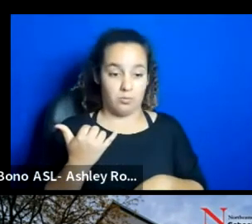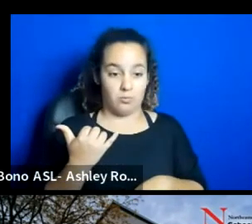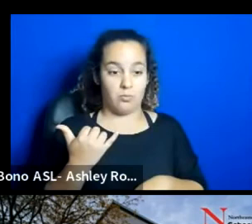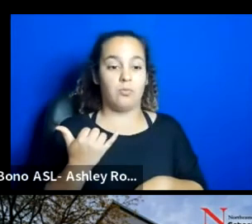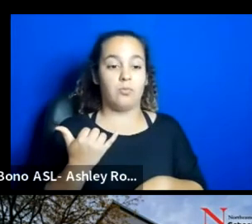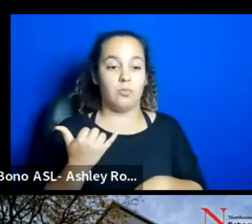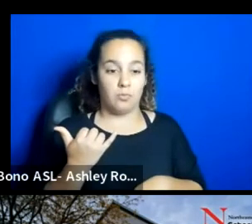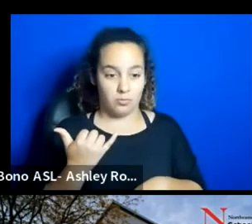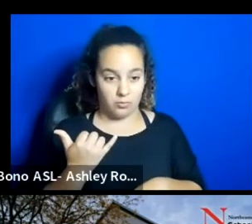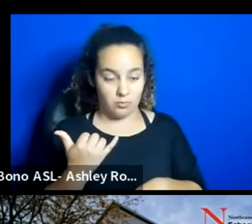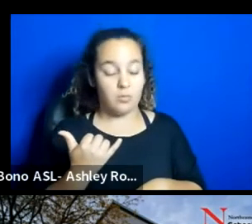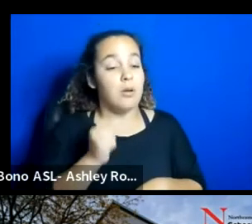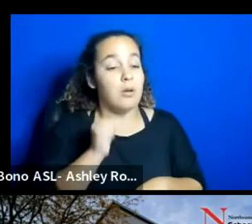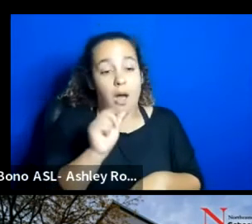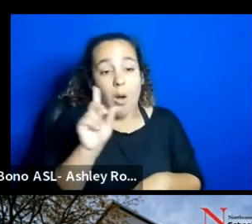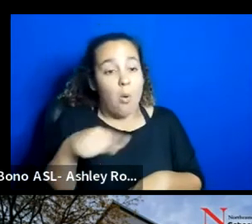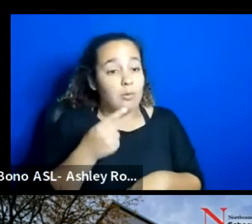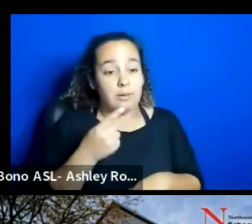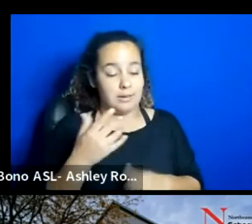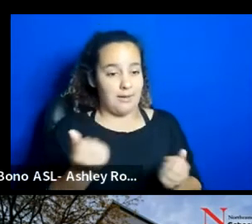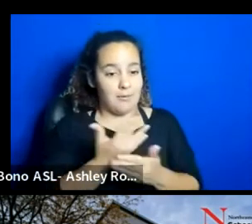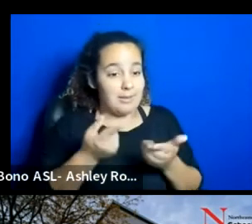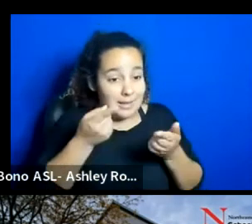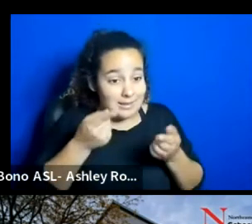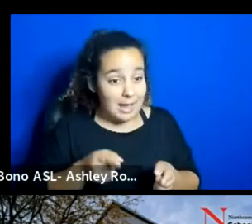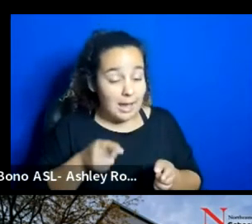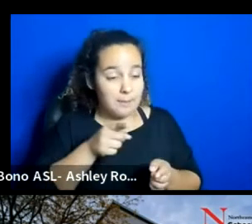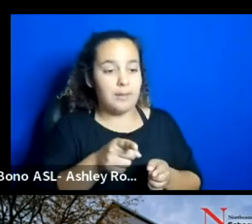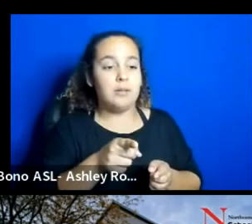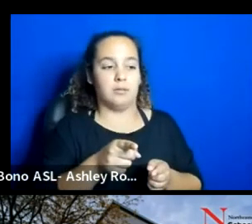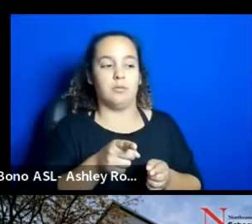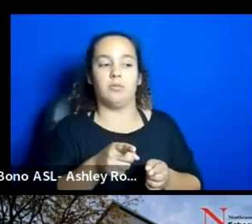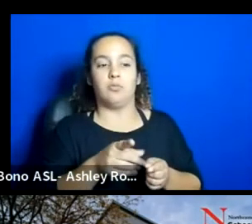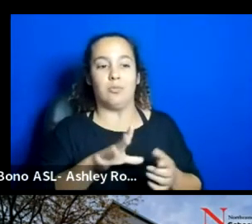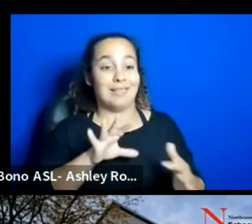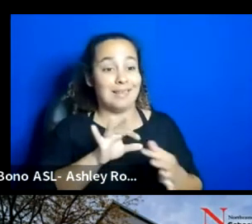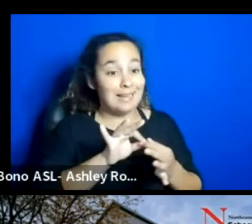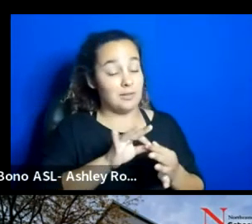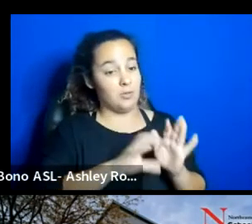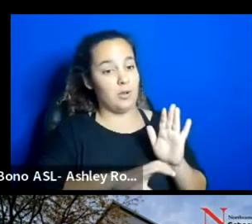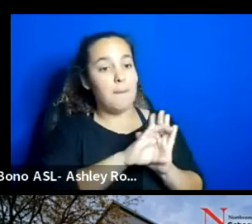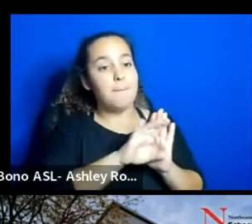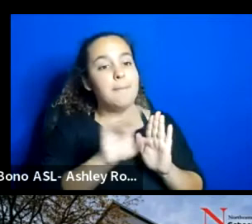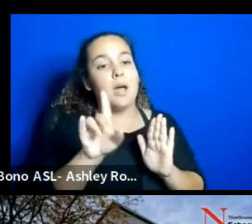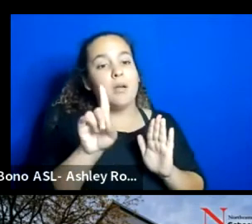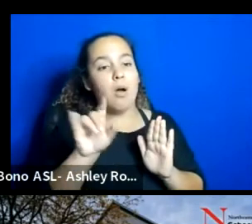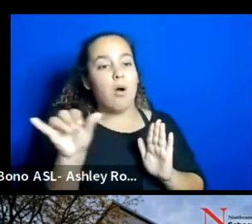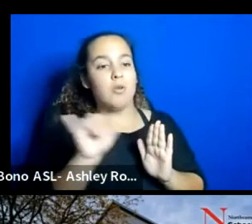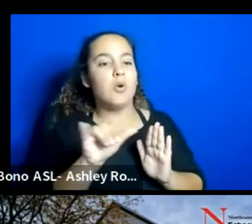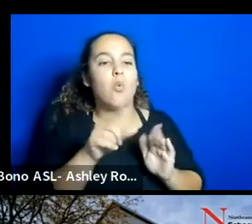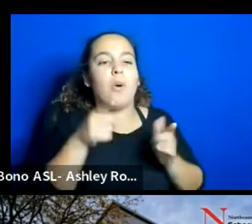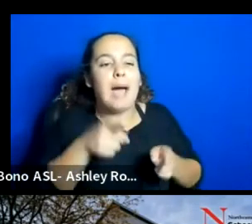is not only what has been done in its name, but also what has happened within it.